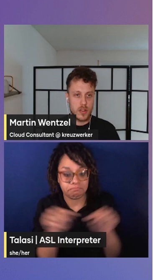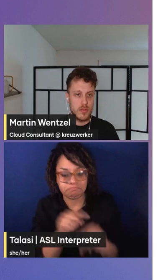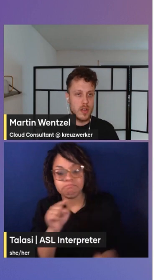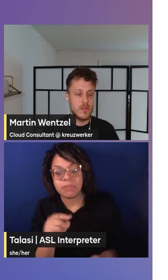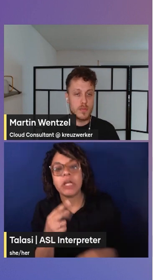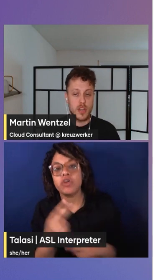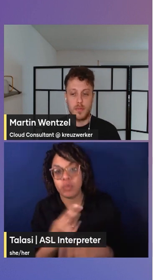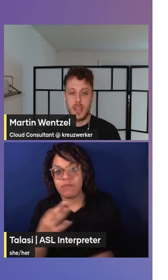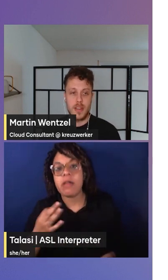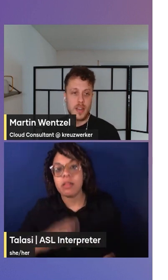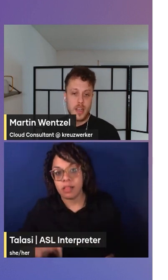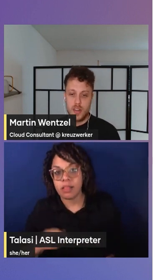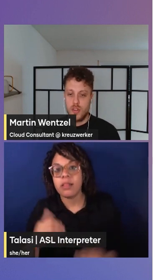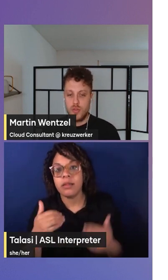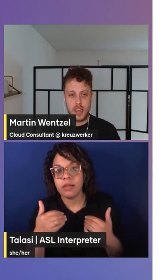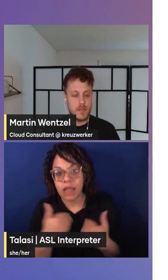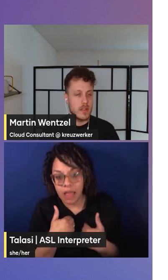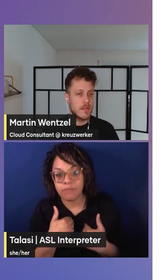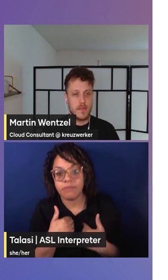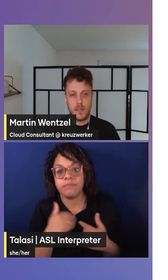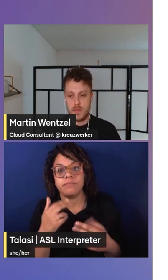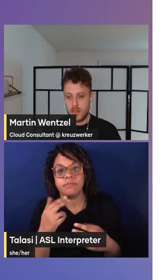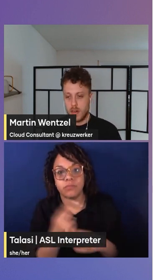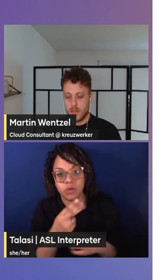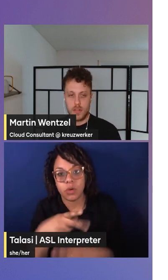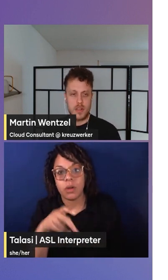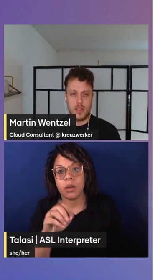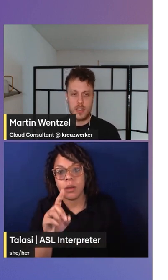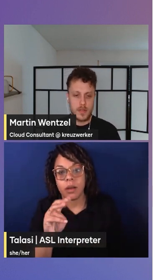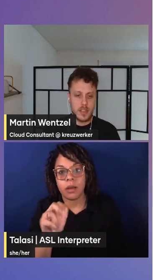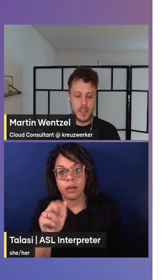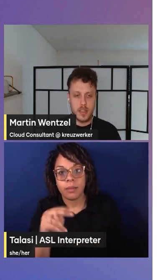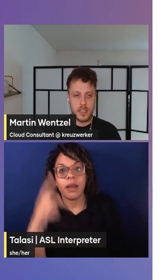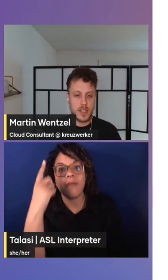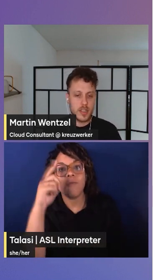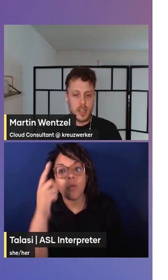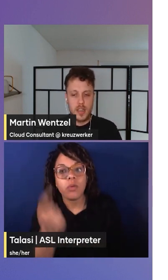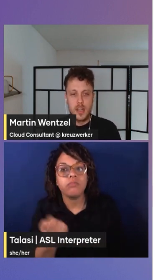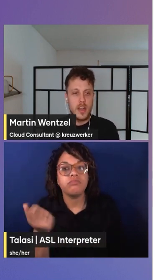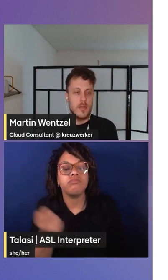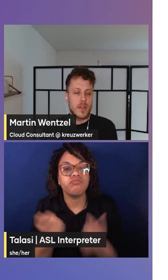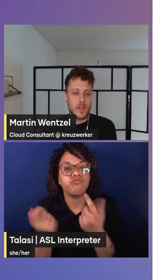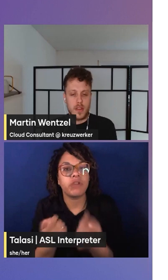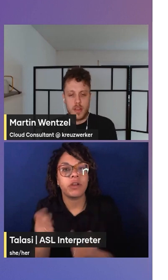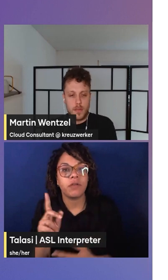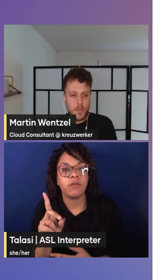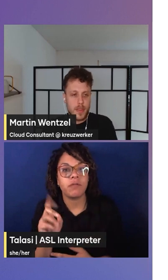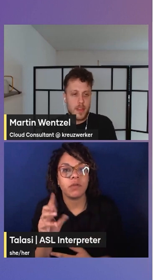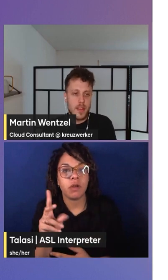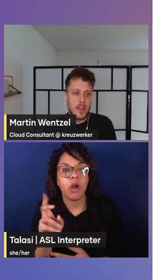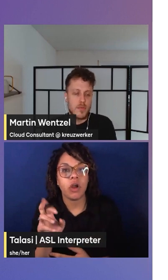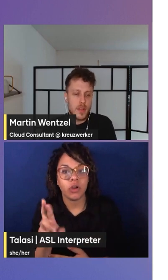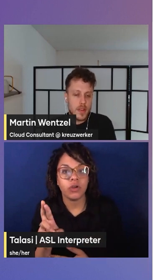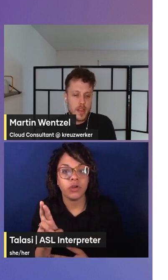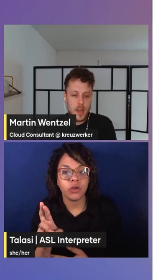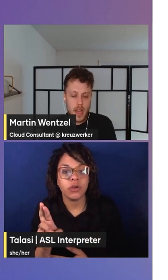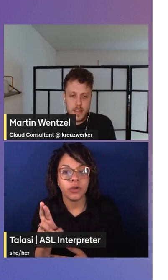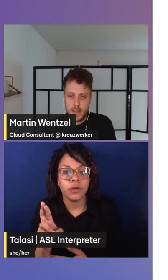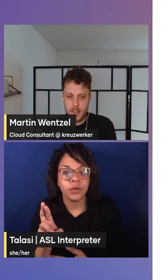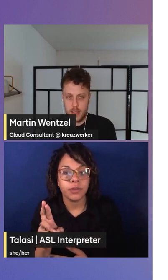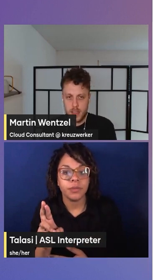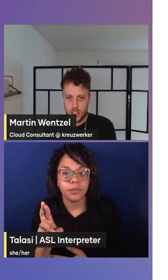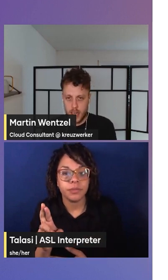be able to use Podman, to get rid of Docker, especially with